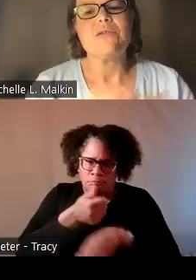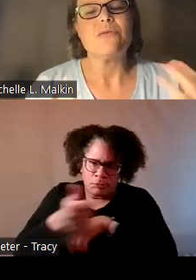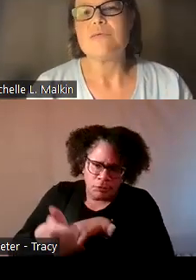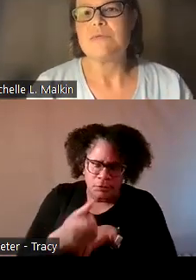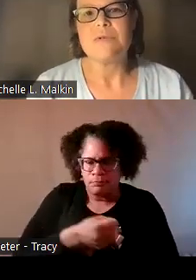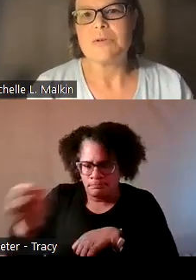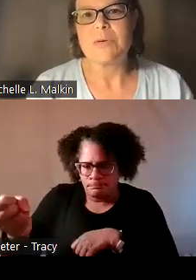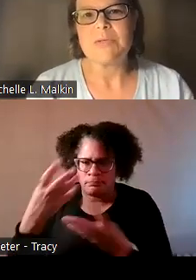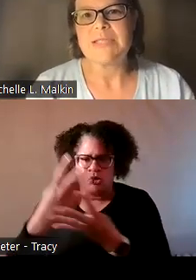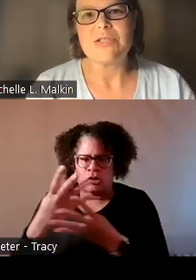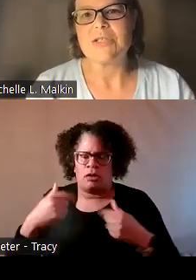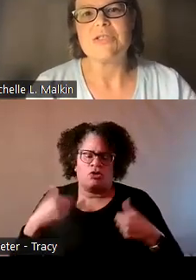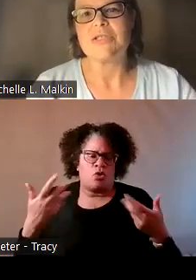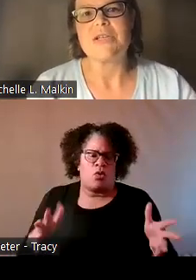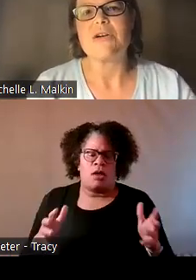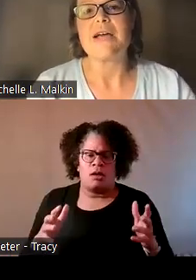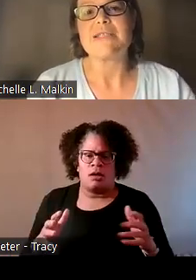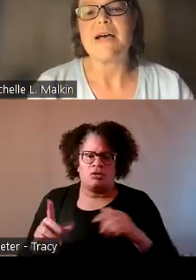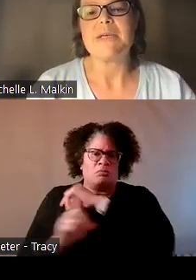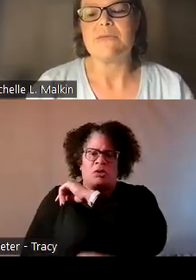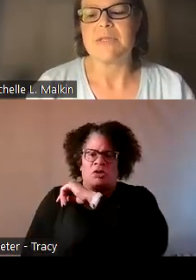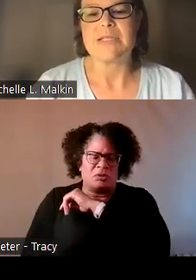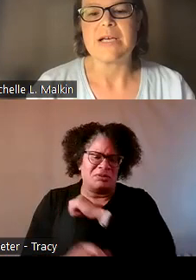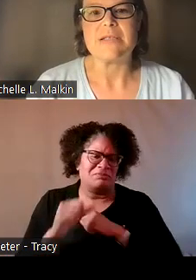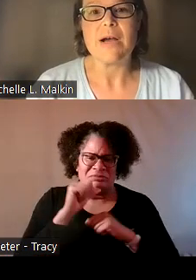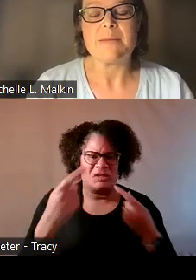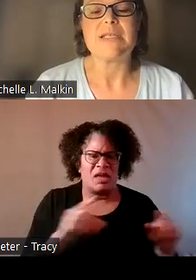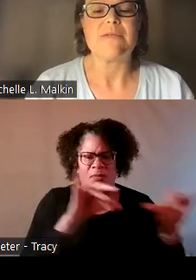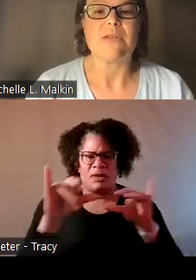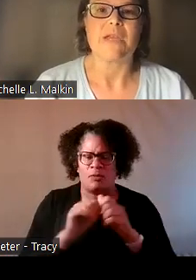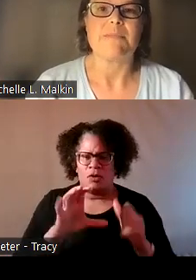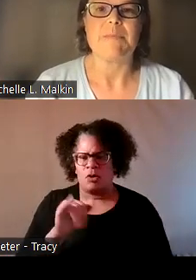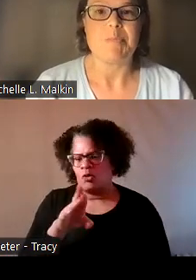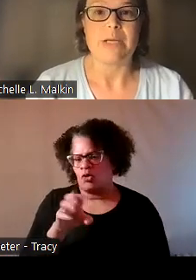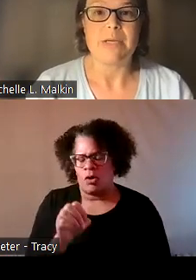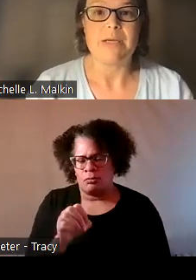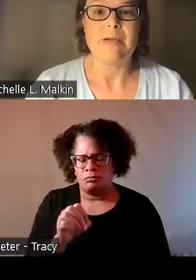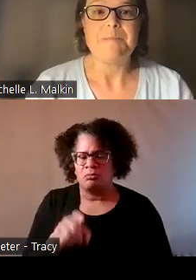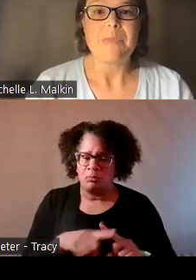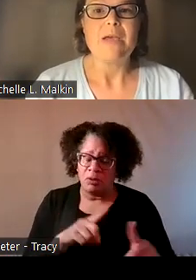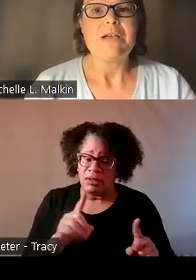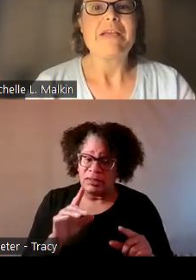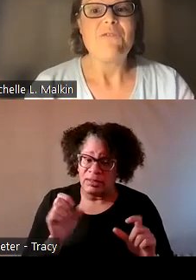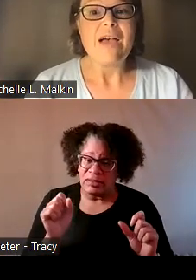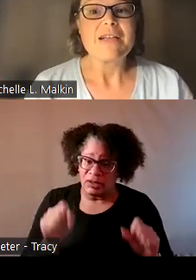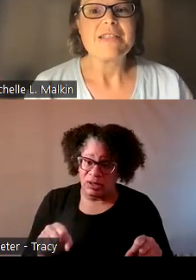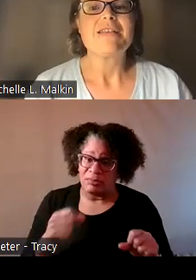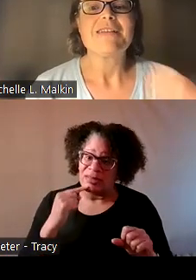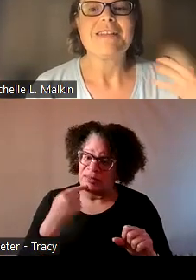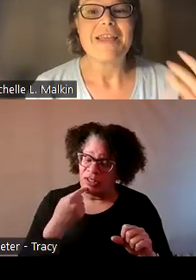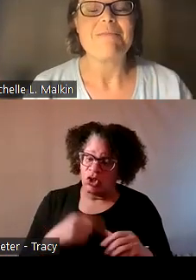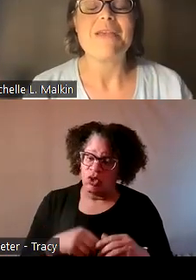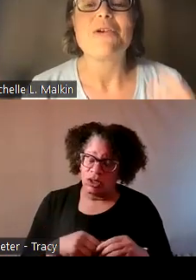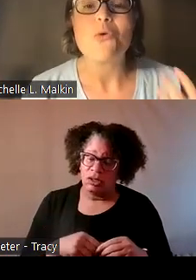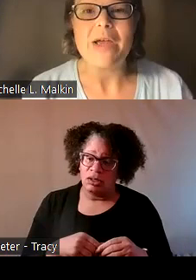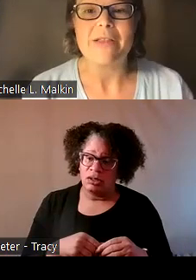And so criminal sanctions just are not as common with these kinds of crimes, even though they can be pretty big. In fact,